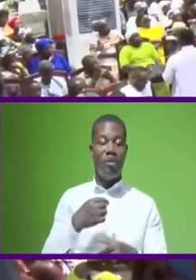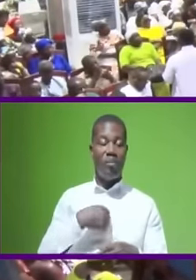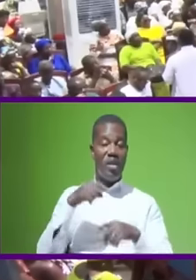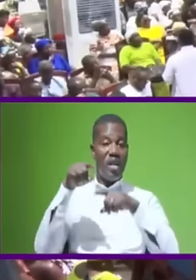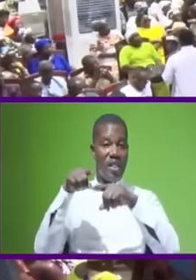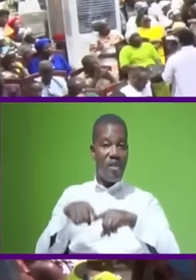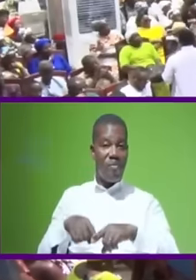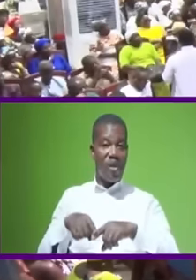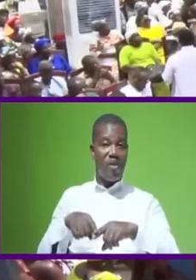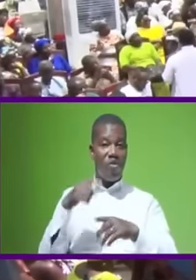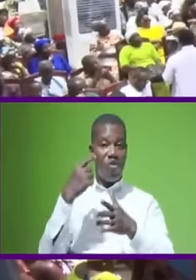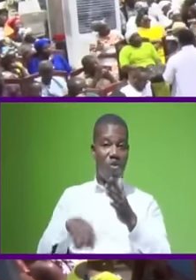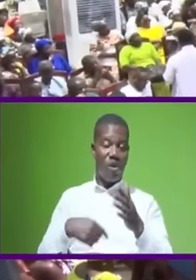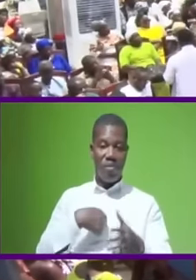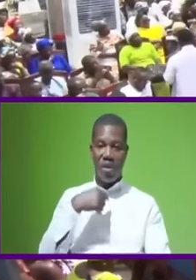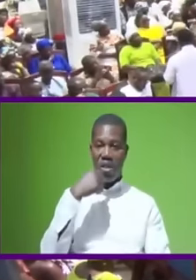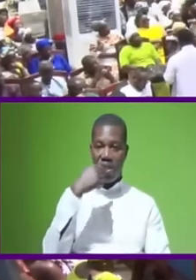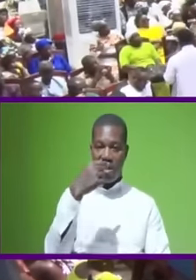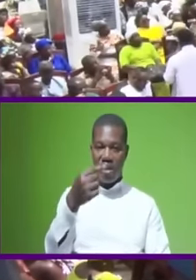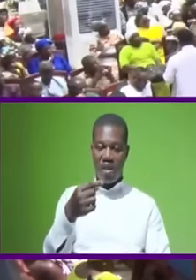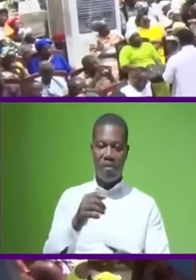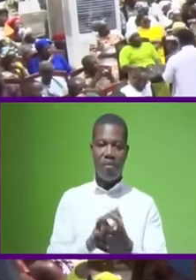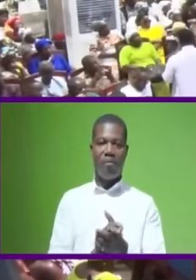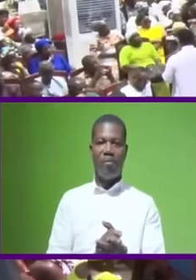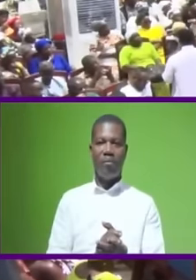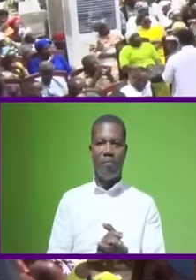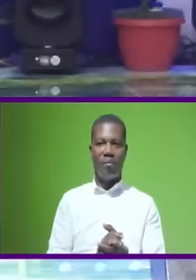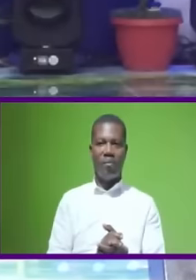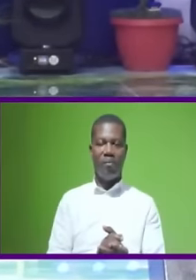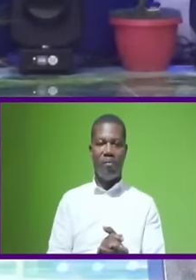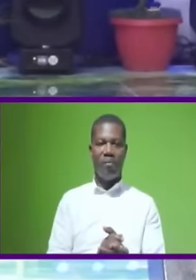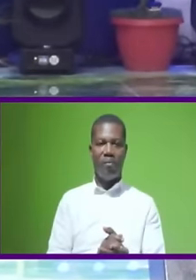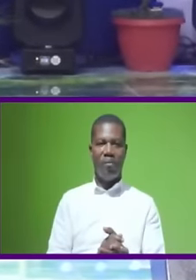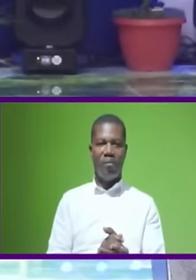Hallelujah. So I am standing on this.